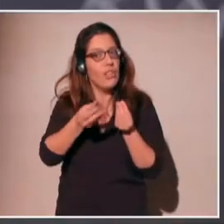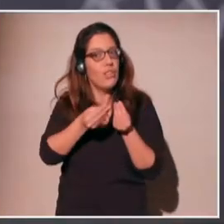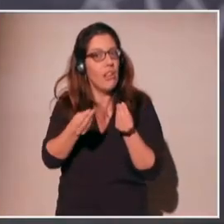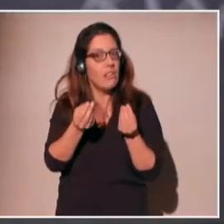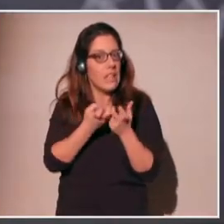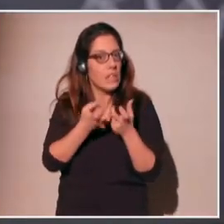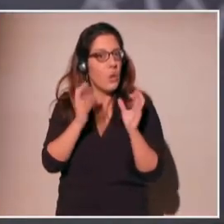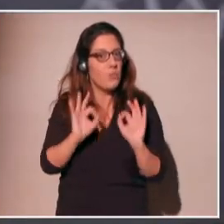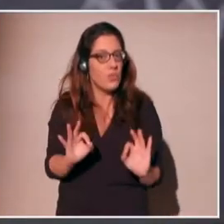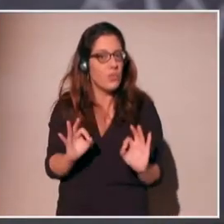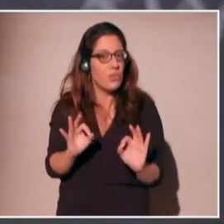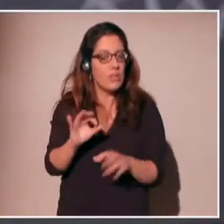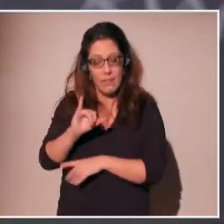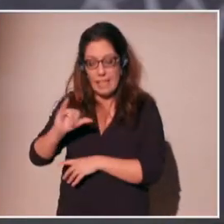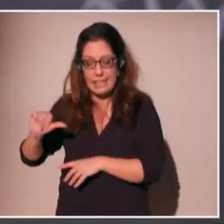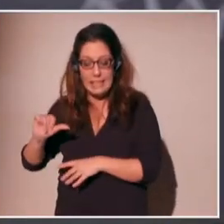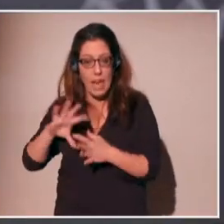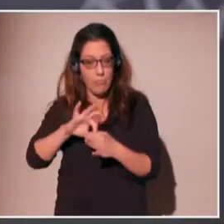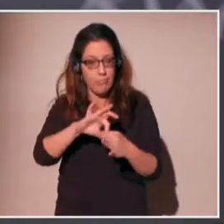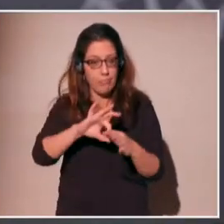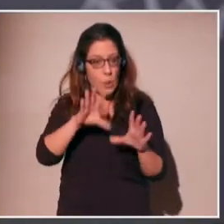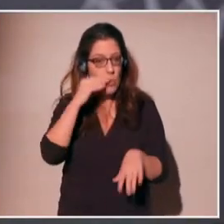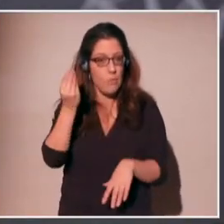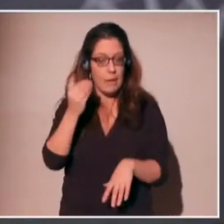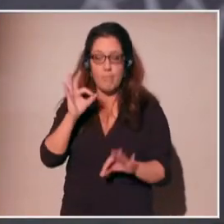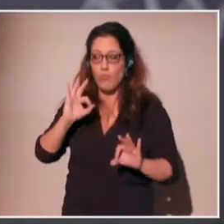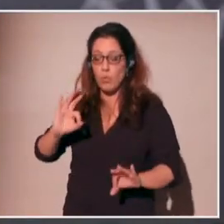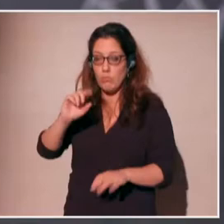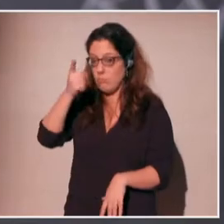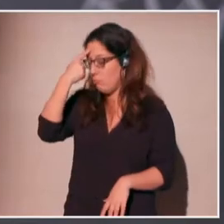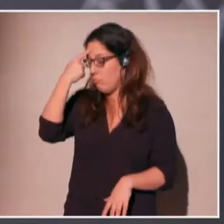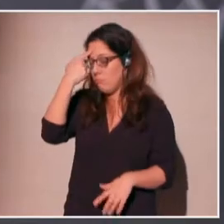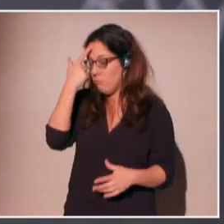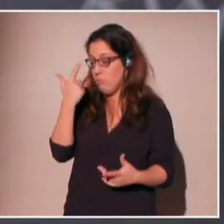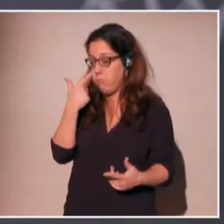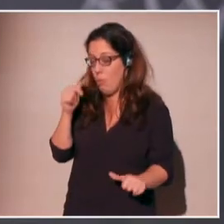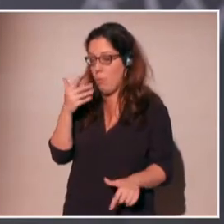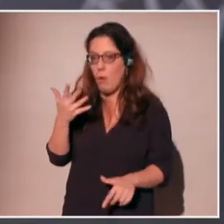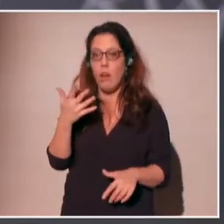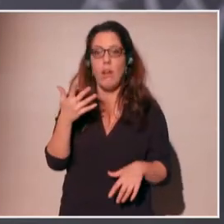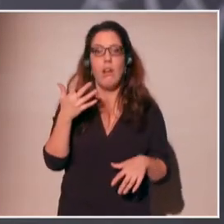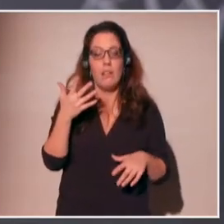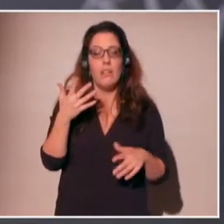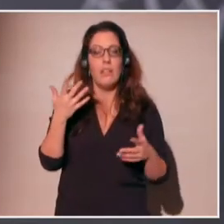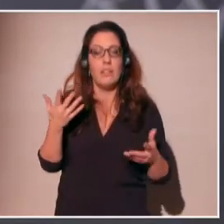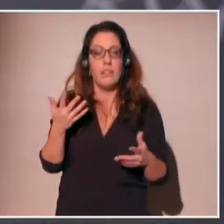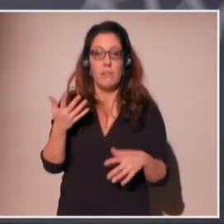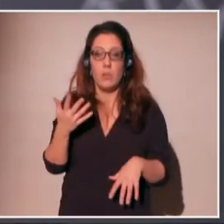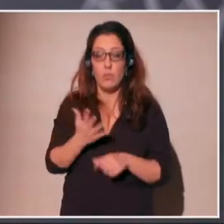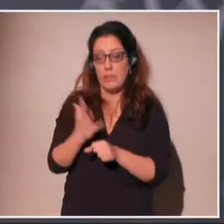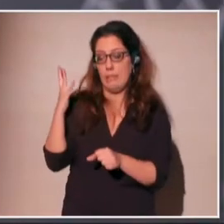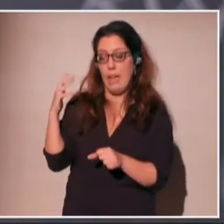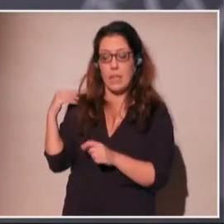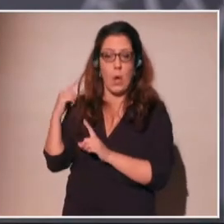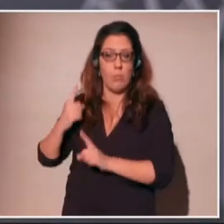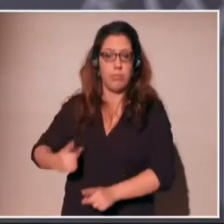salient example comes to my mind is a 5-year-long collaboration I've been doing at Stanford with the